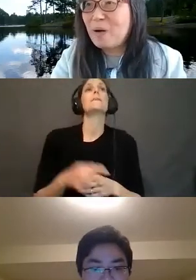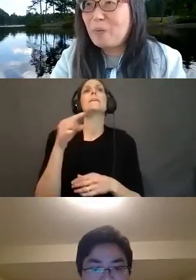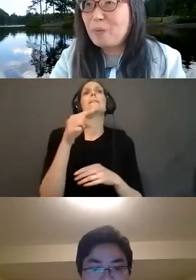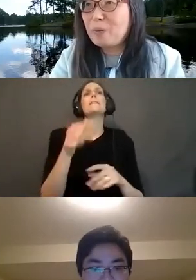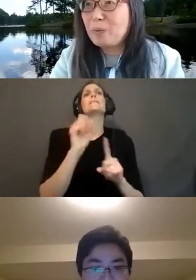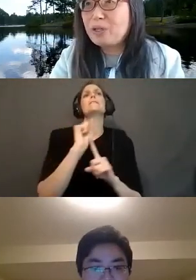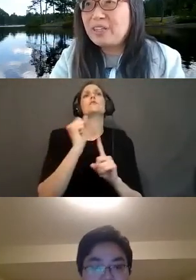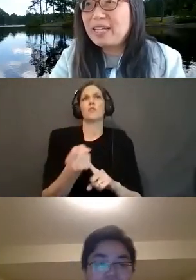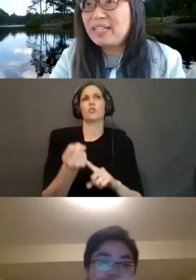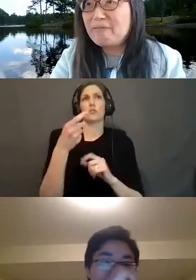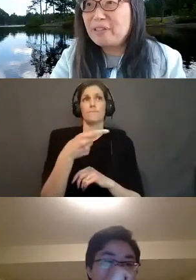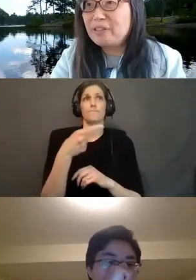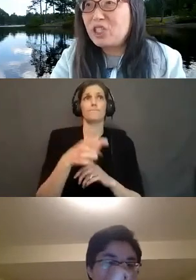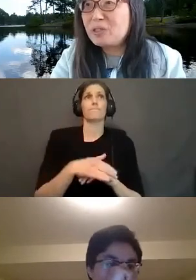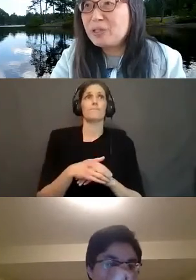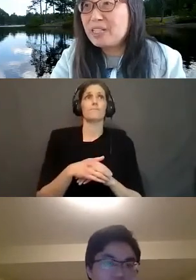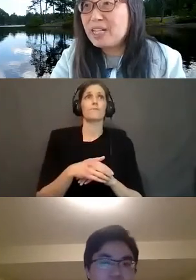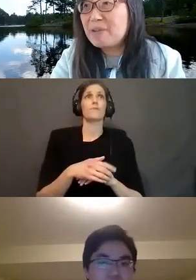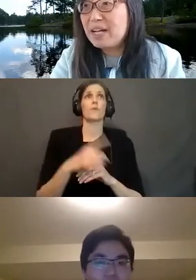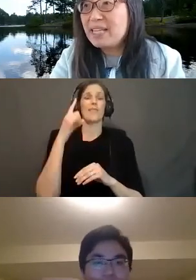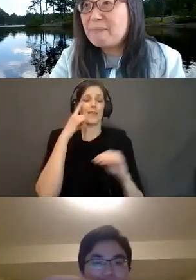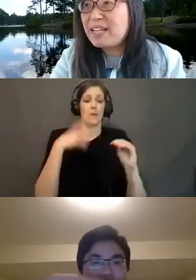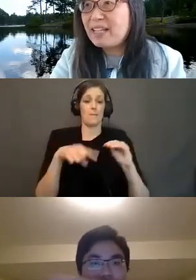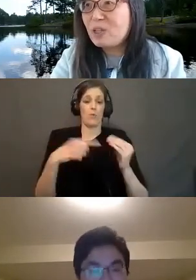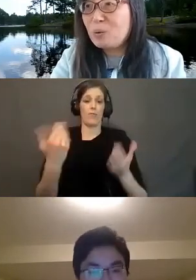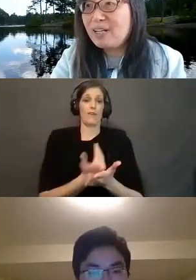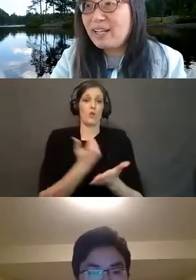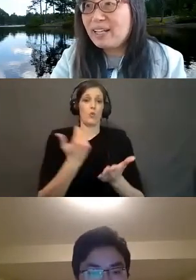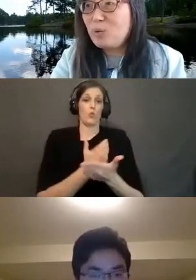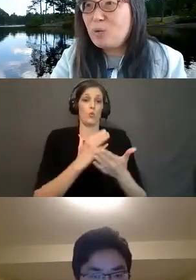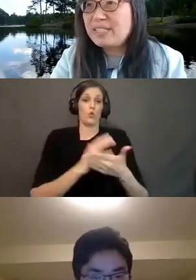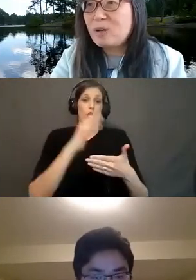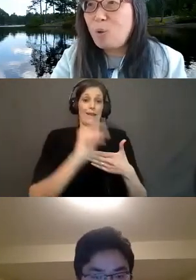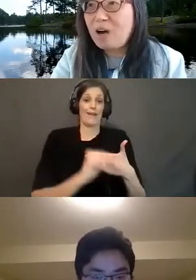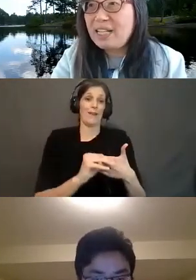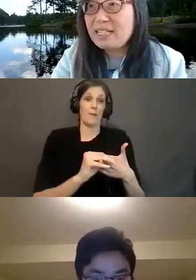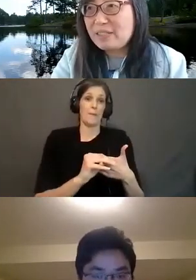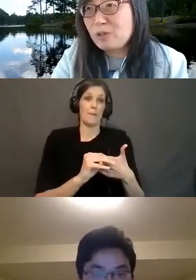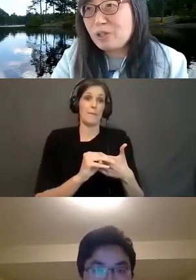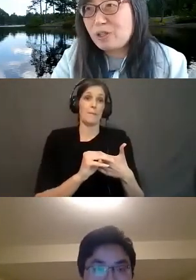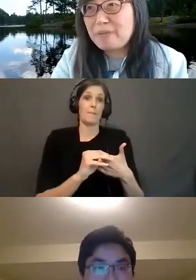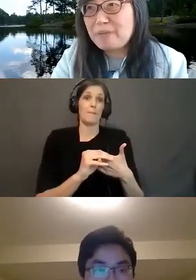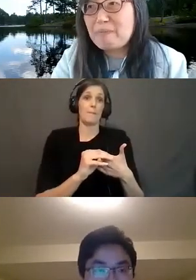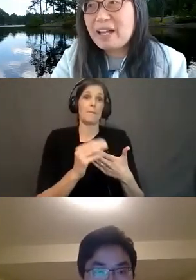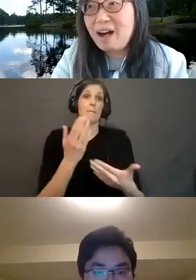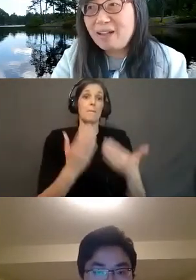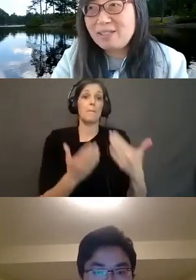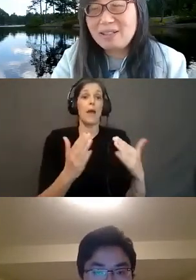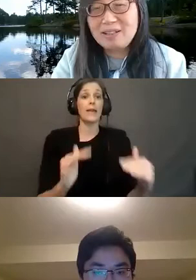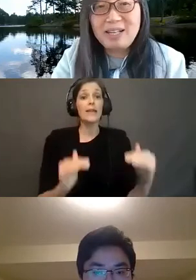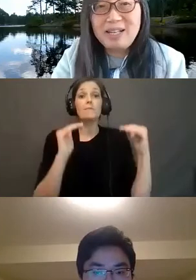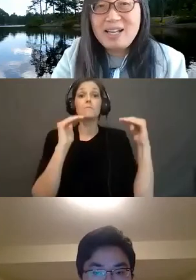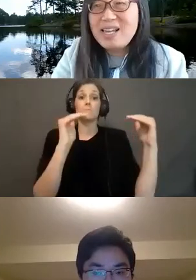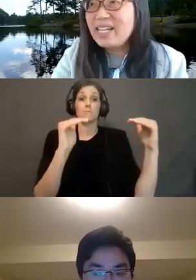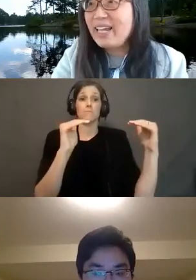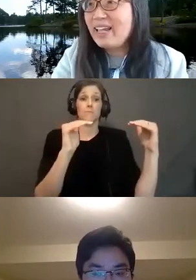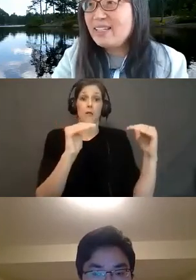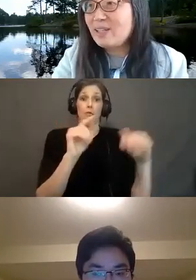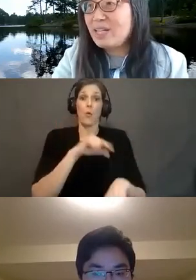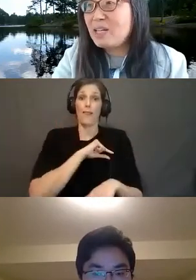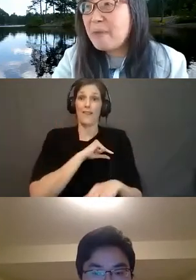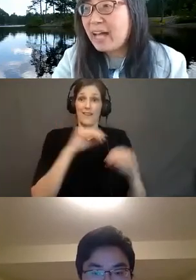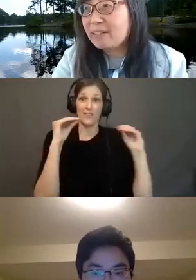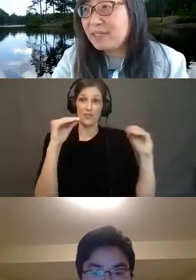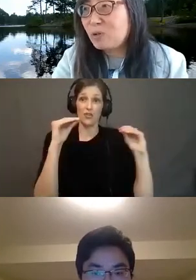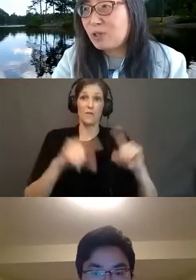we could think of the new curriculum that may not only raise the quality of instruction, but may also enhance